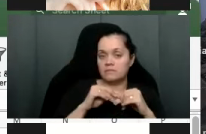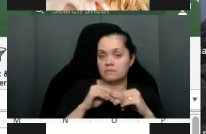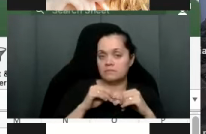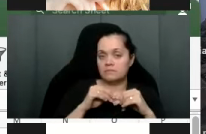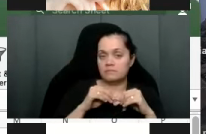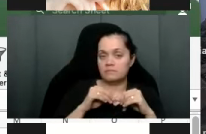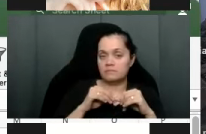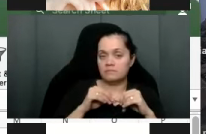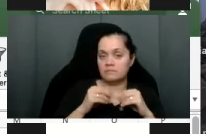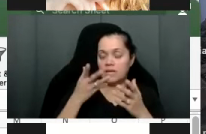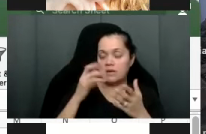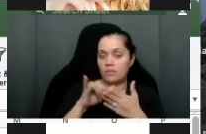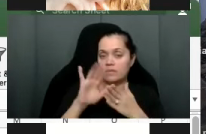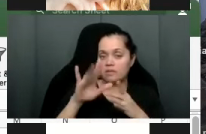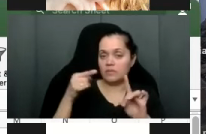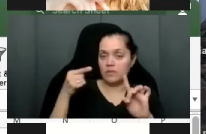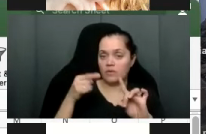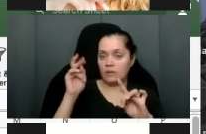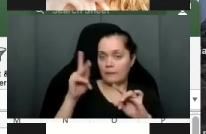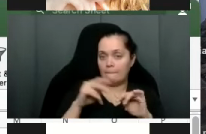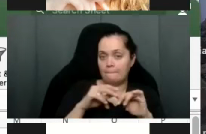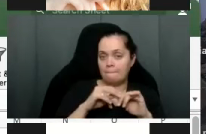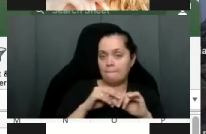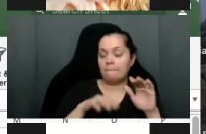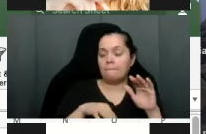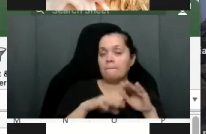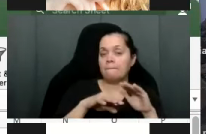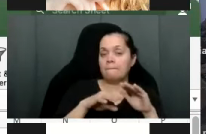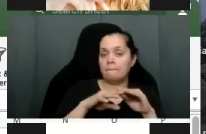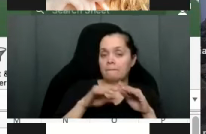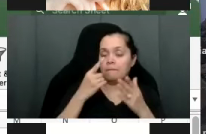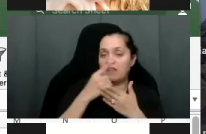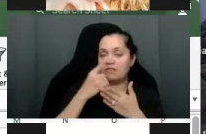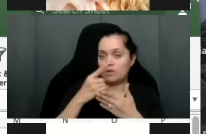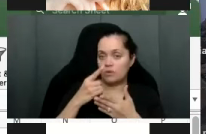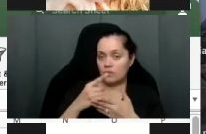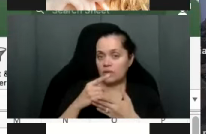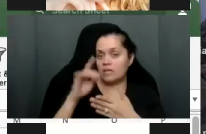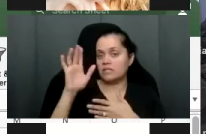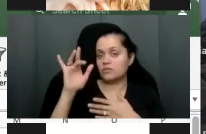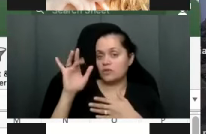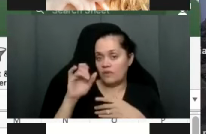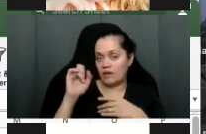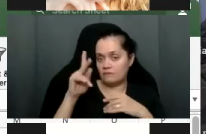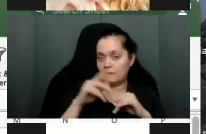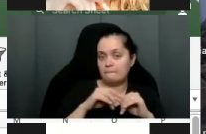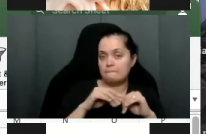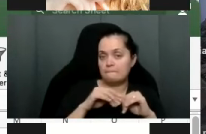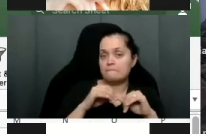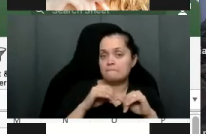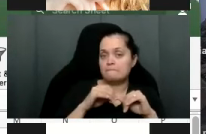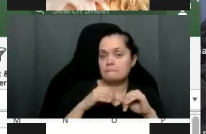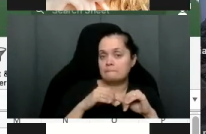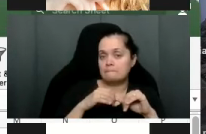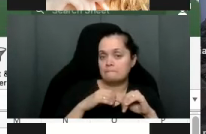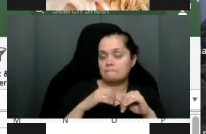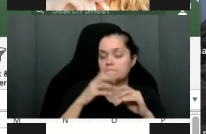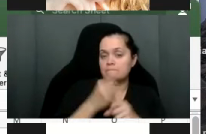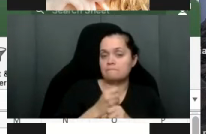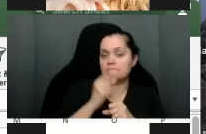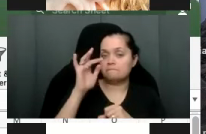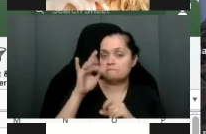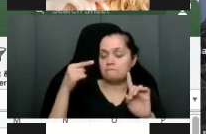I want that to be your goal. The maximum per week is 25. You can get